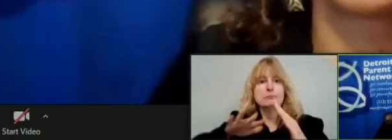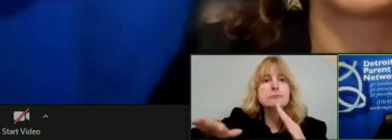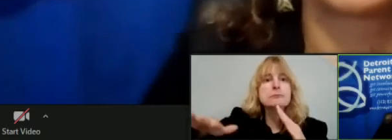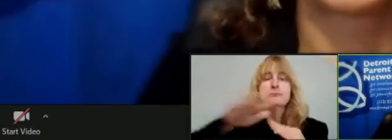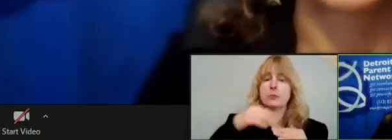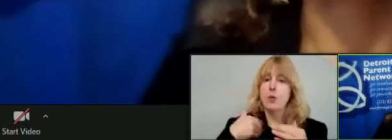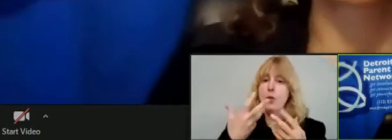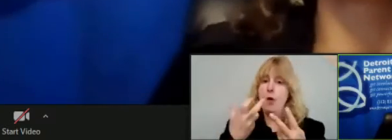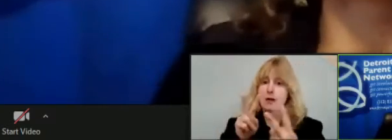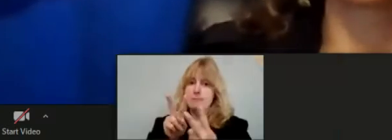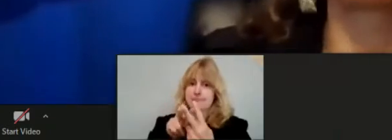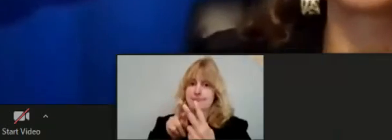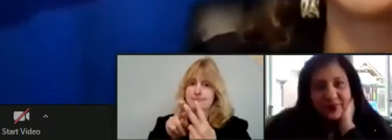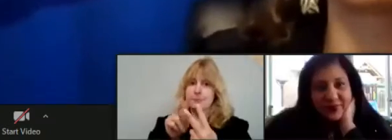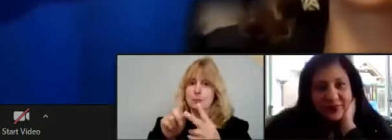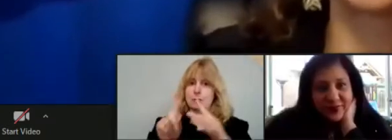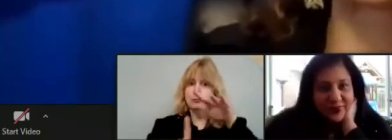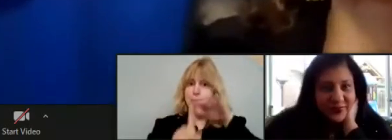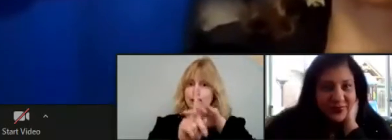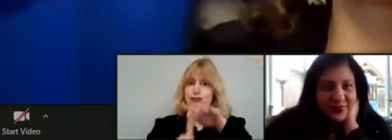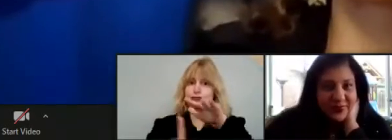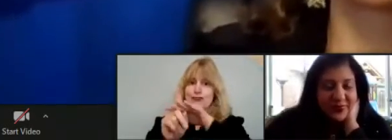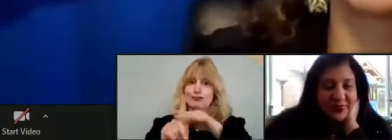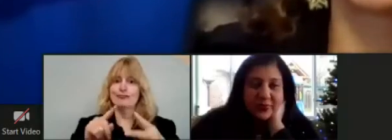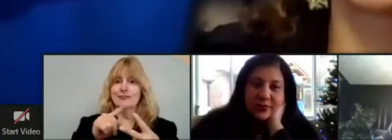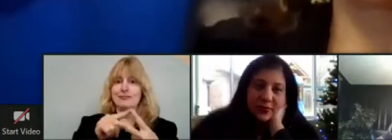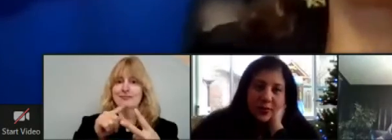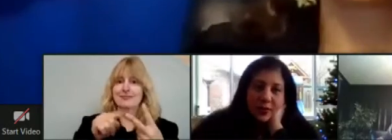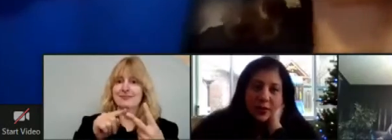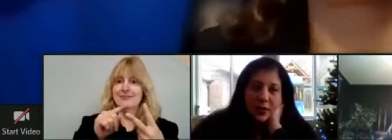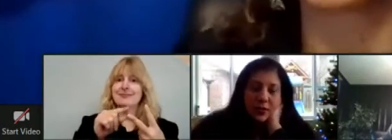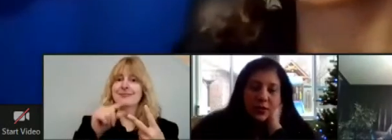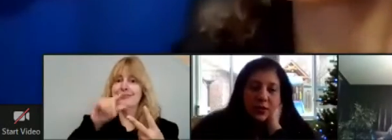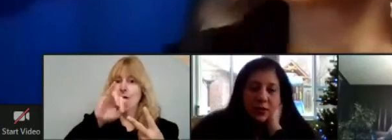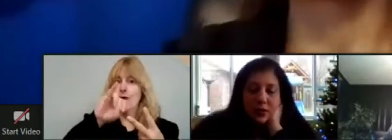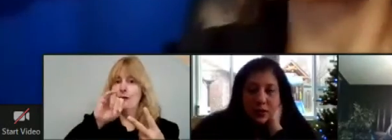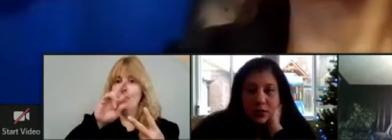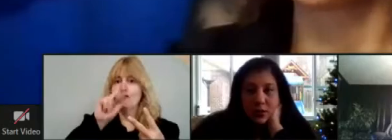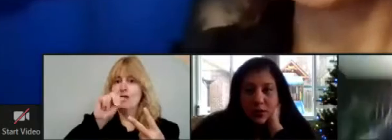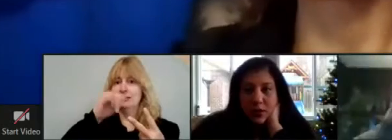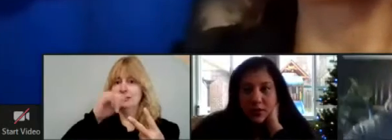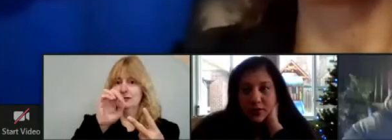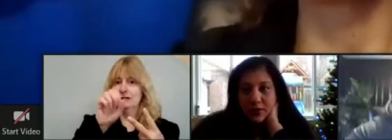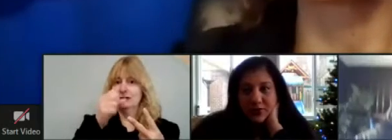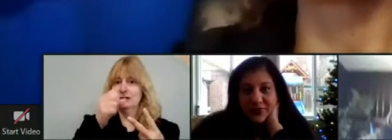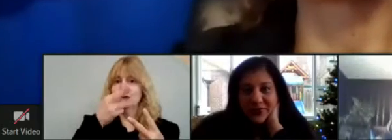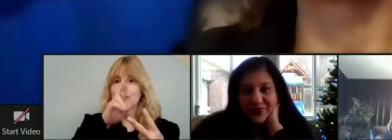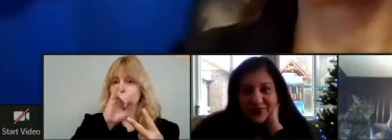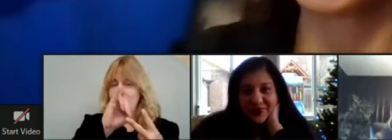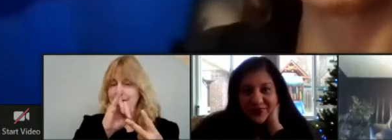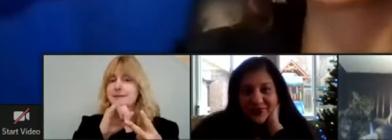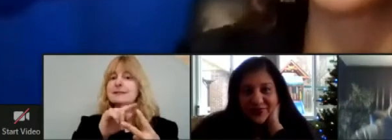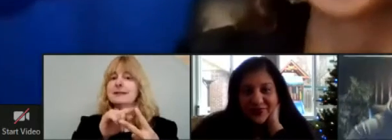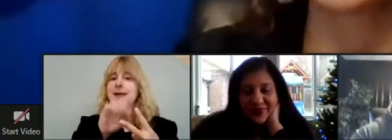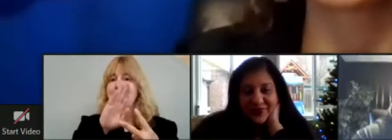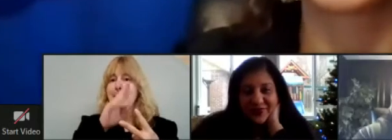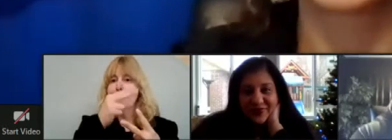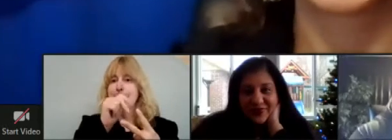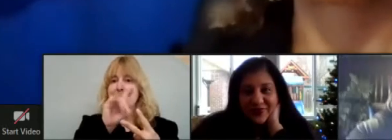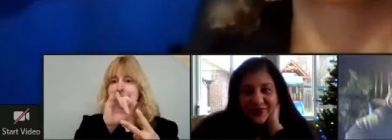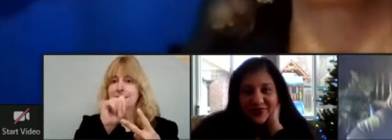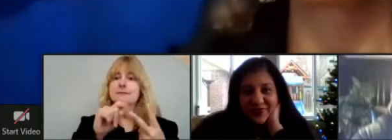screen. And we have a couple of questions. I'd like to start off asking you a generic